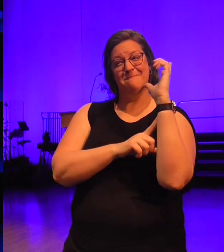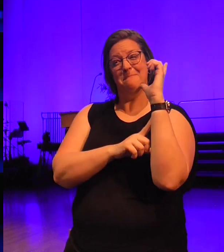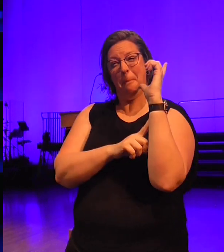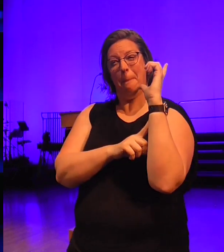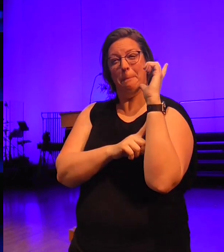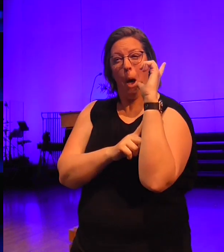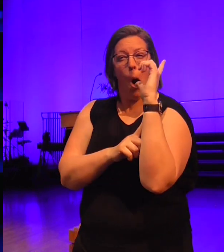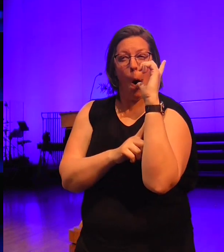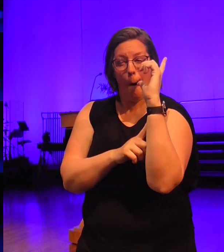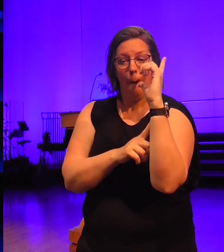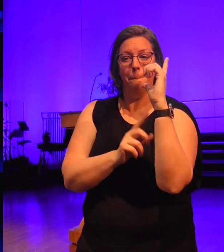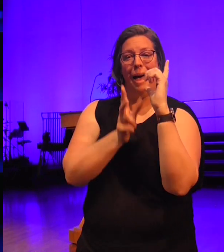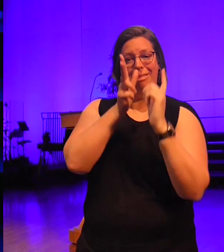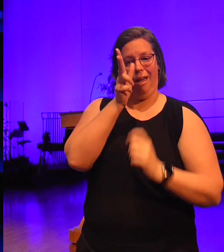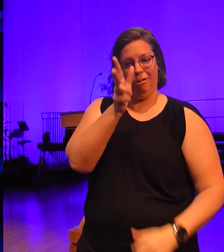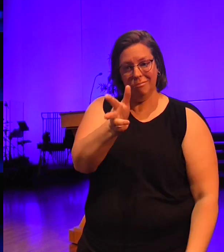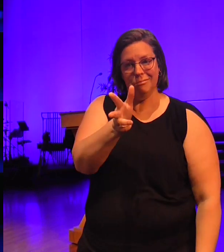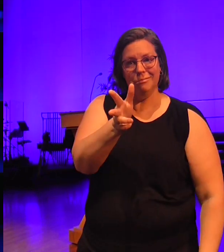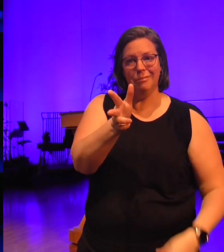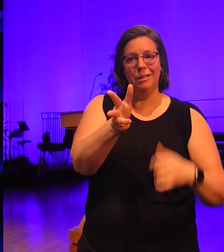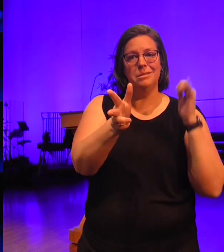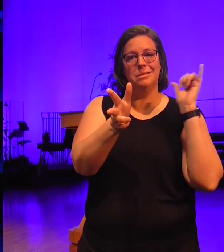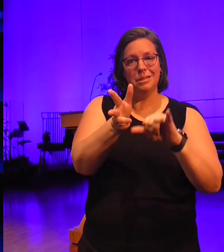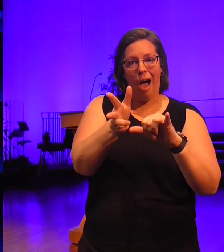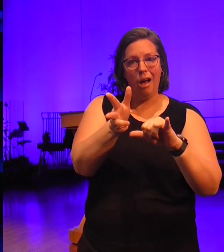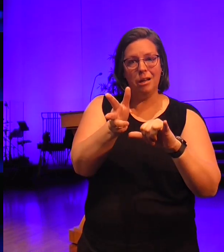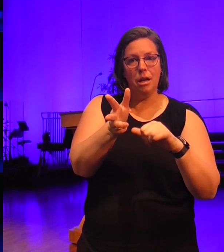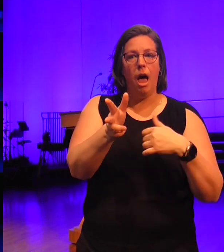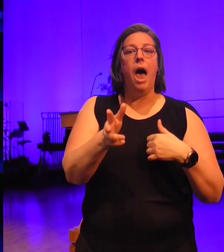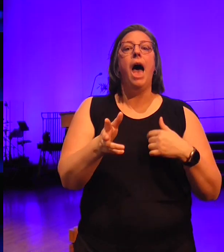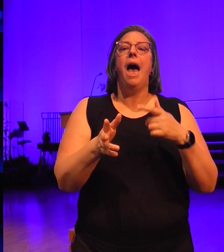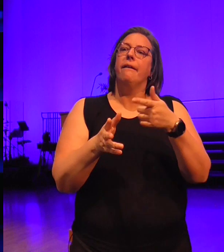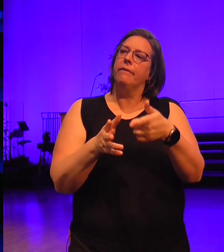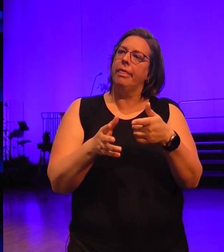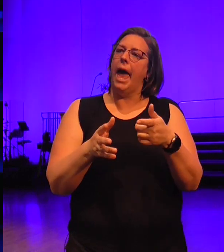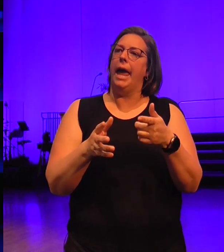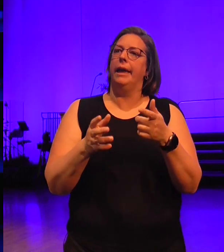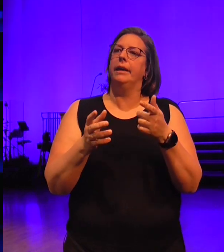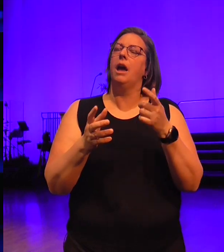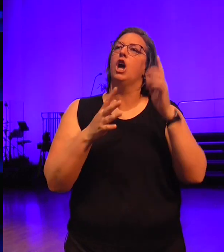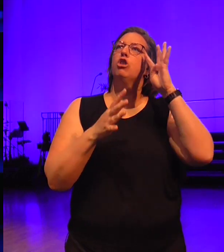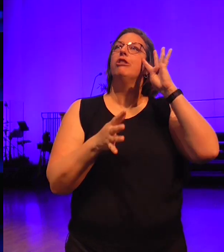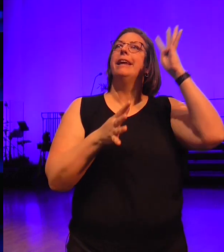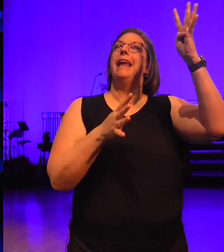have they invented an app yet that lets the driver know that the lights turn green? Wouldn't that be nice?